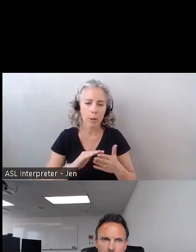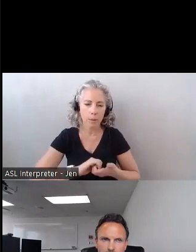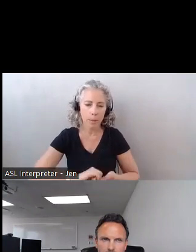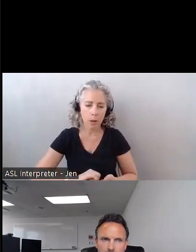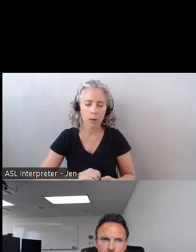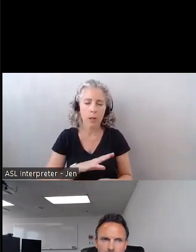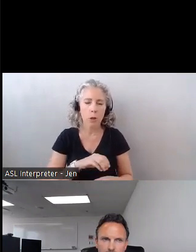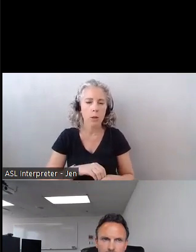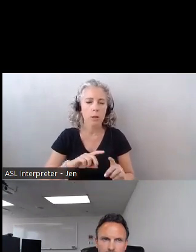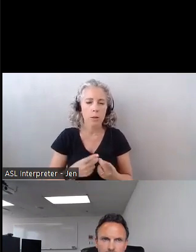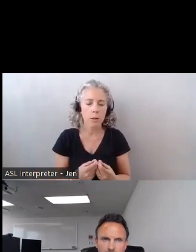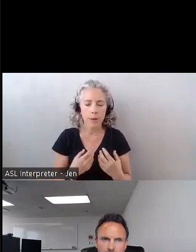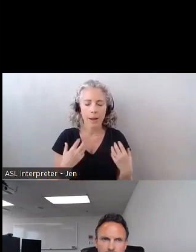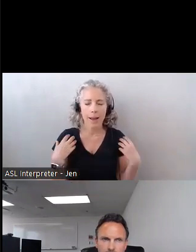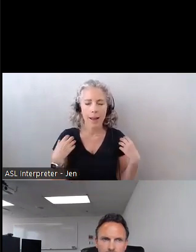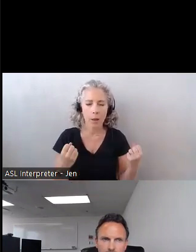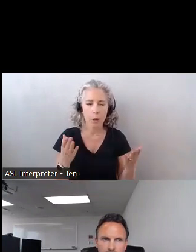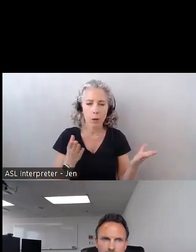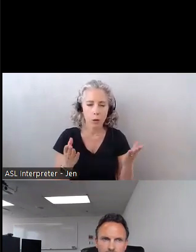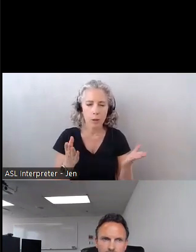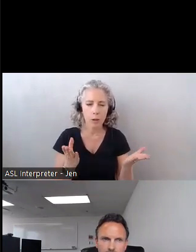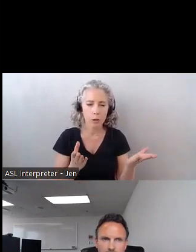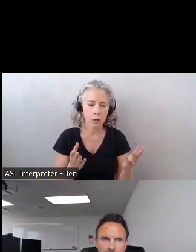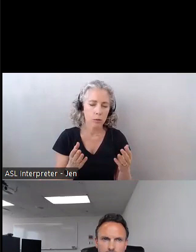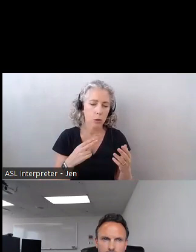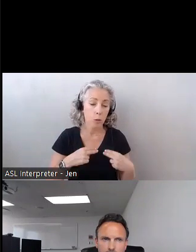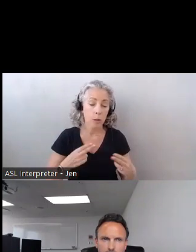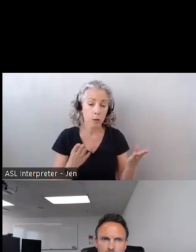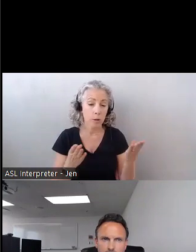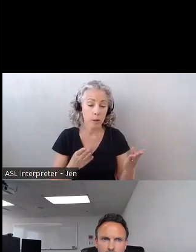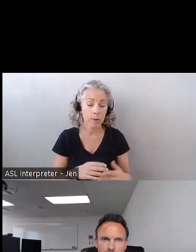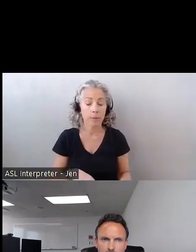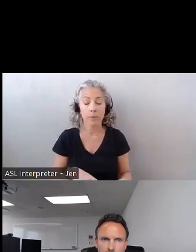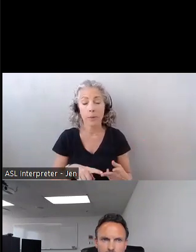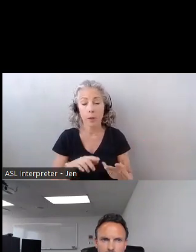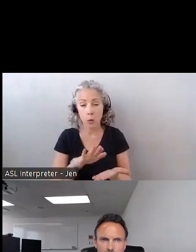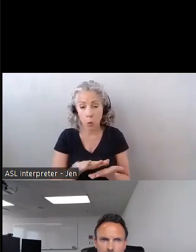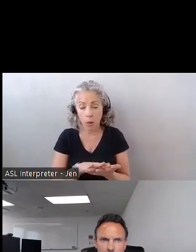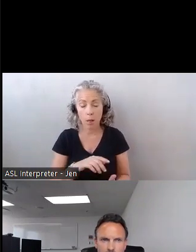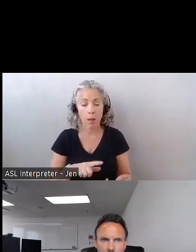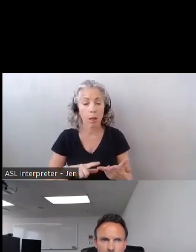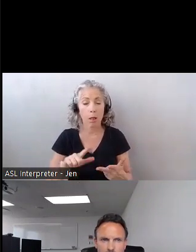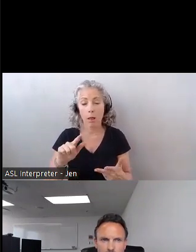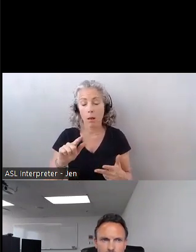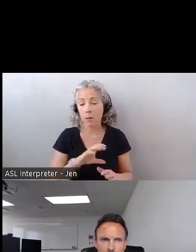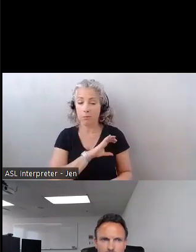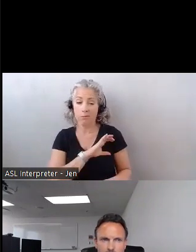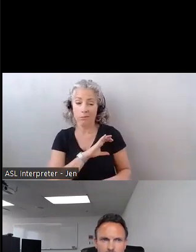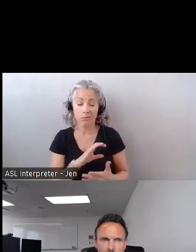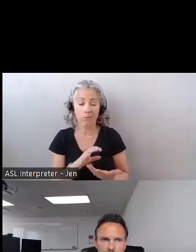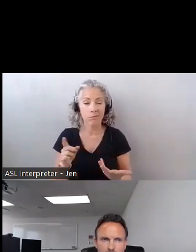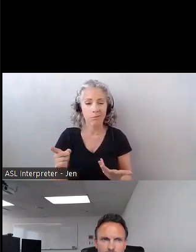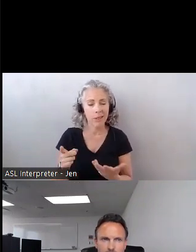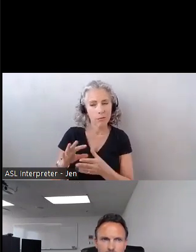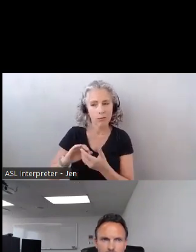Services, hospitals, law enforcement, schools, and we have access to immediate crisis response 24/7